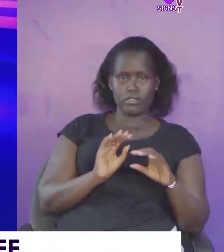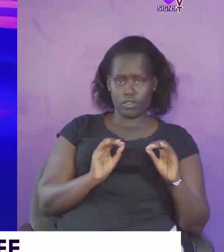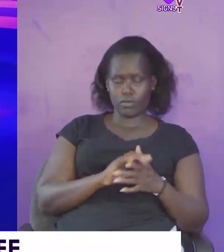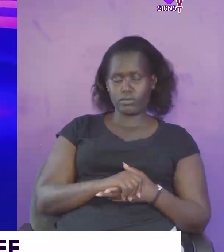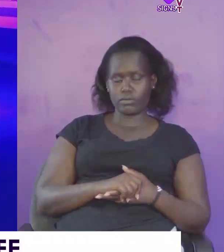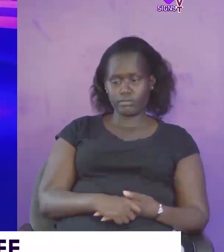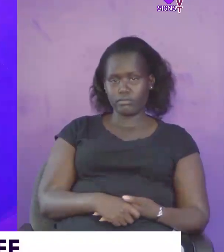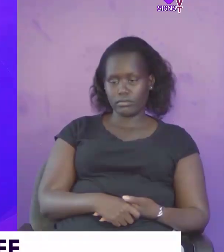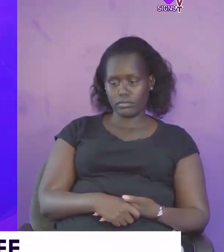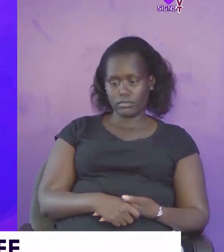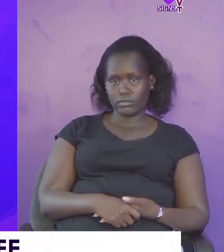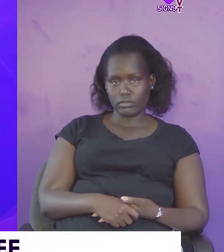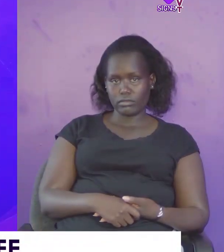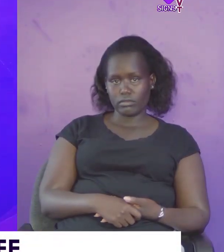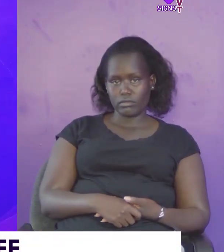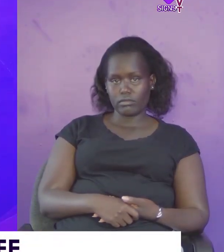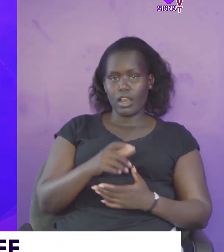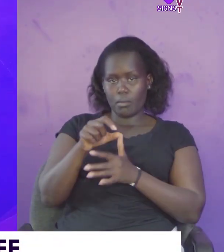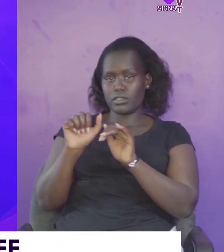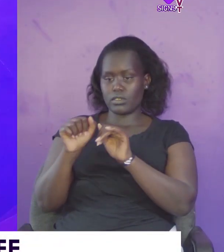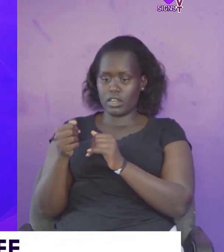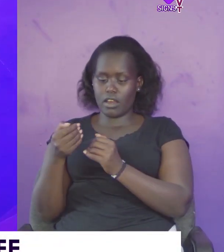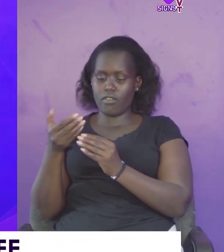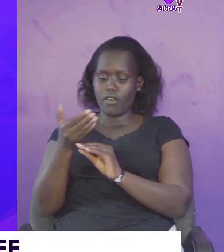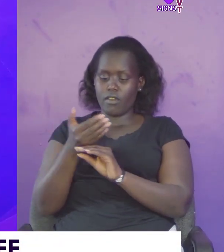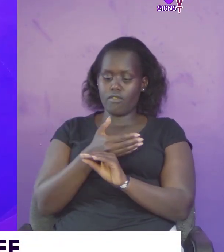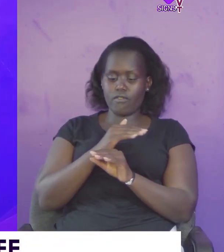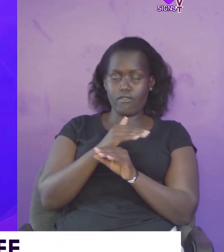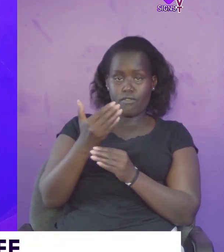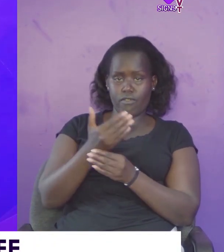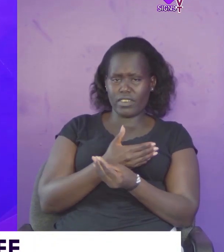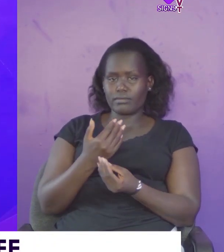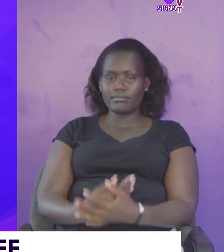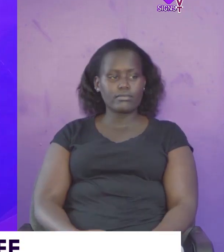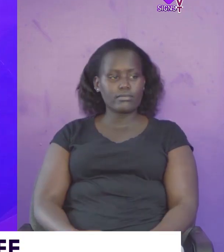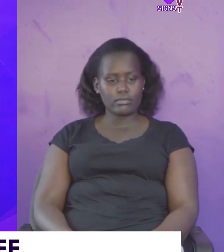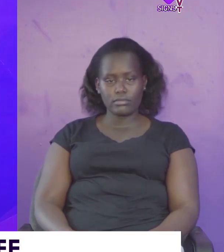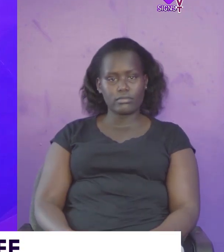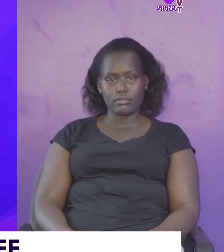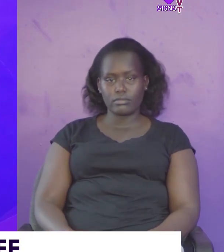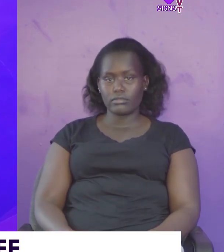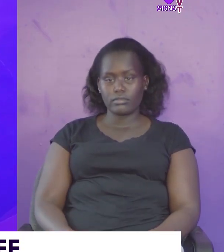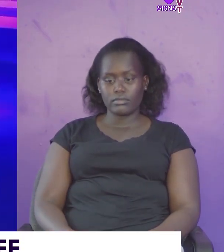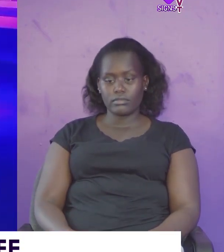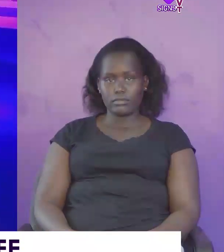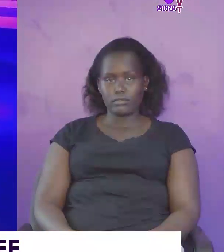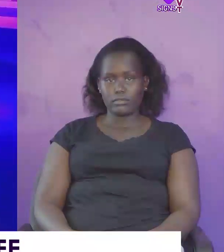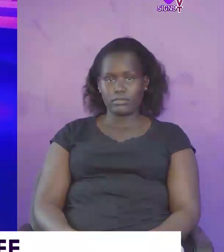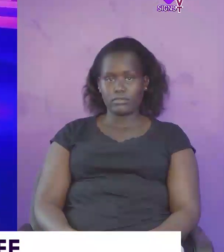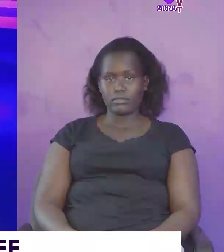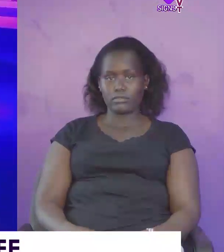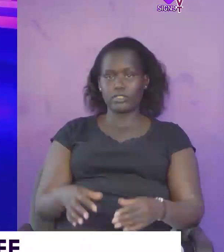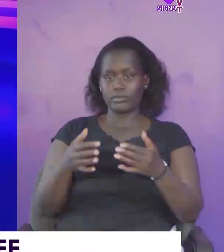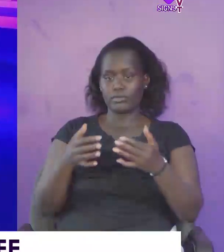can bring, some viazi from the farm. yeah, and but some well, chicken. there's always there's chicken. an aura. Yeah, there's always chicken, but there's an aura